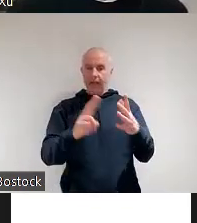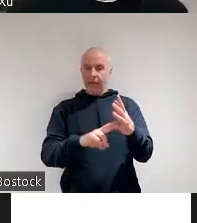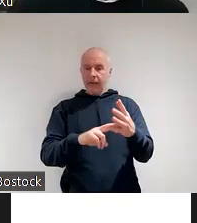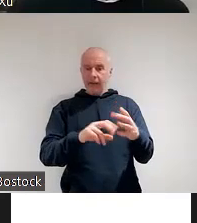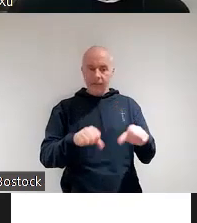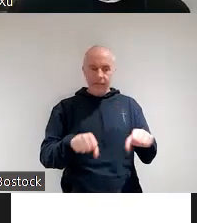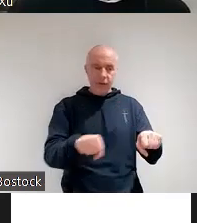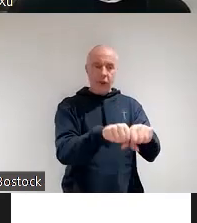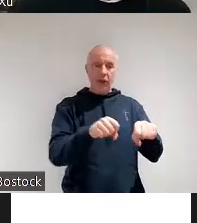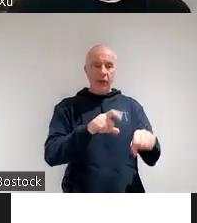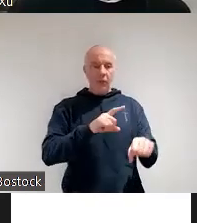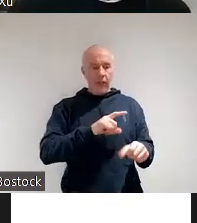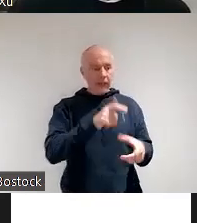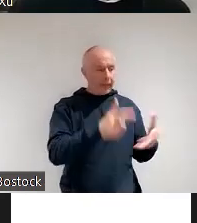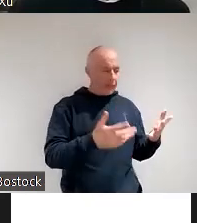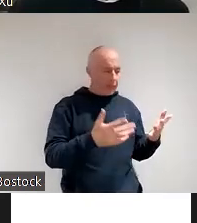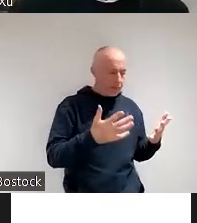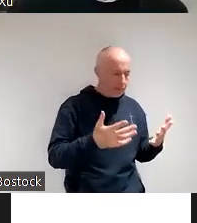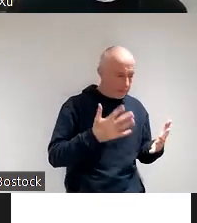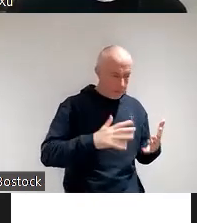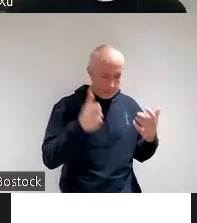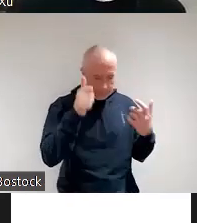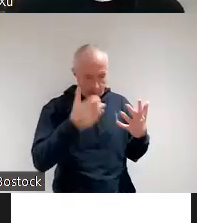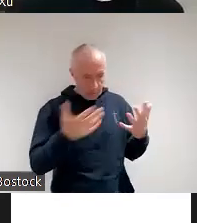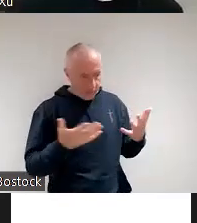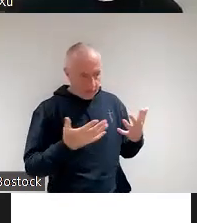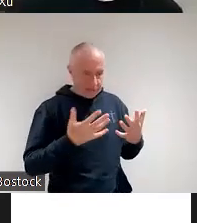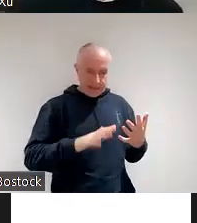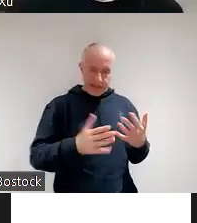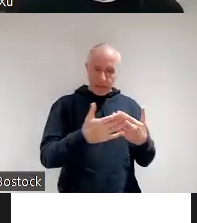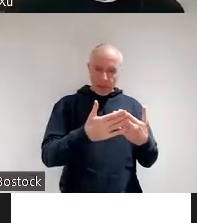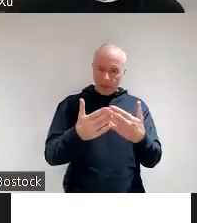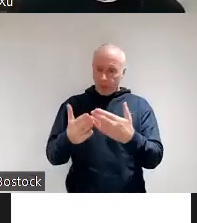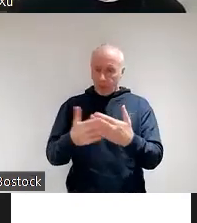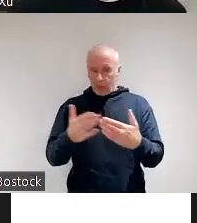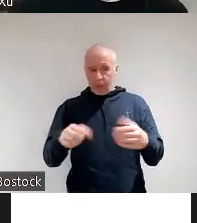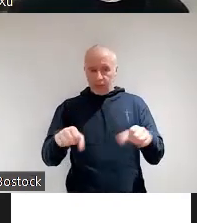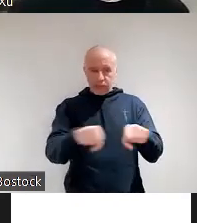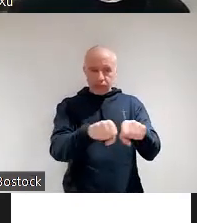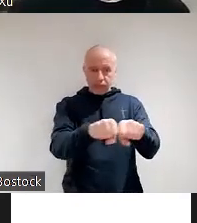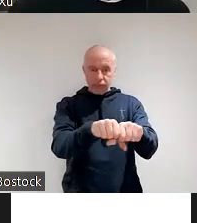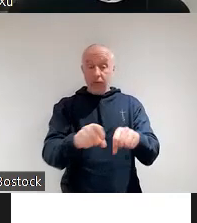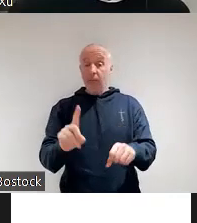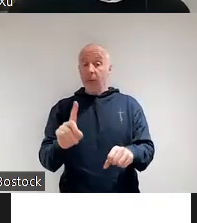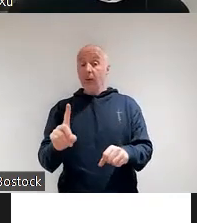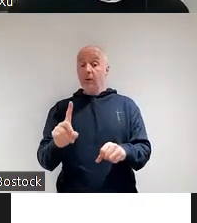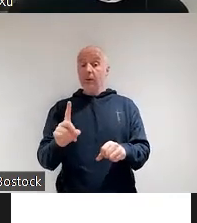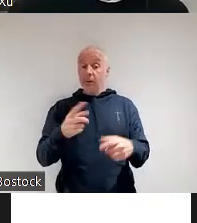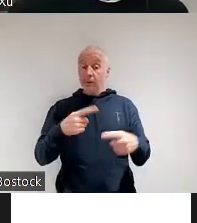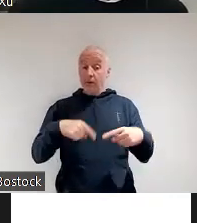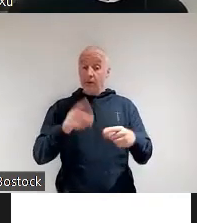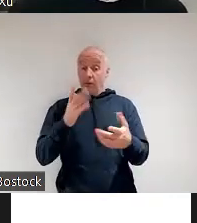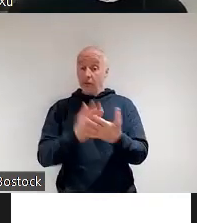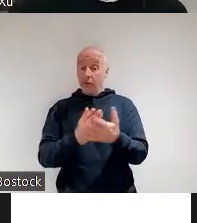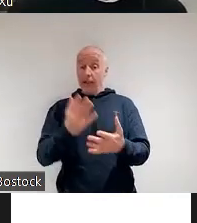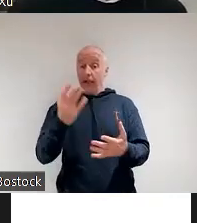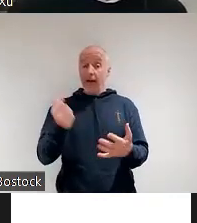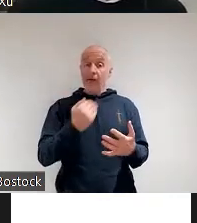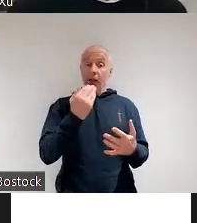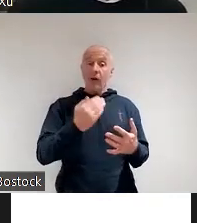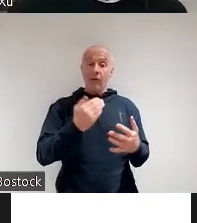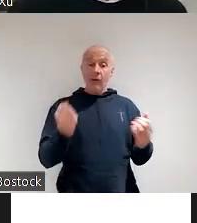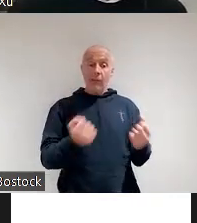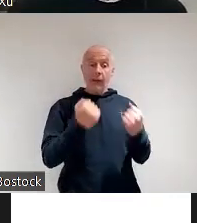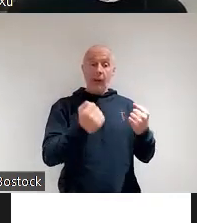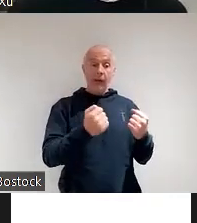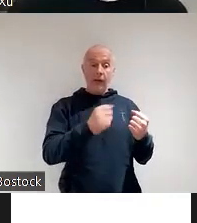anxiety. We want to provide that convenience to all the EV drivers. However, do we really have the power to do that, right? Because all the infrastructure are